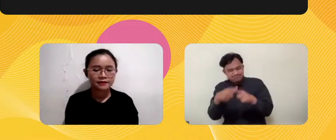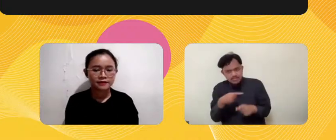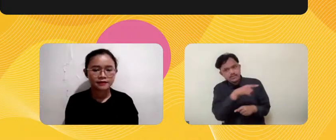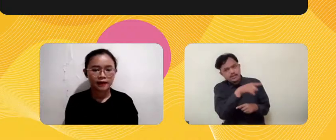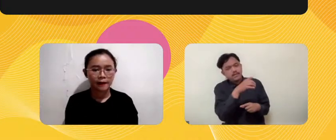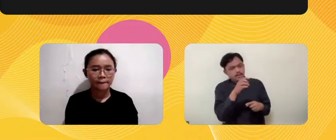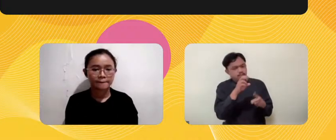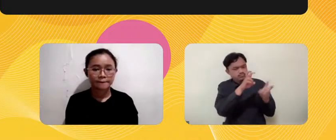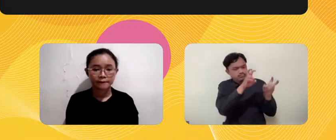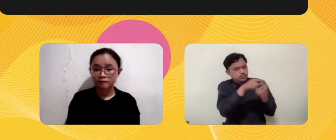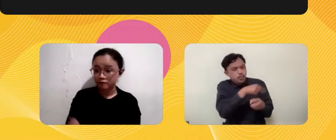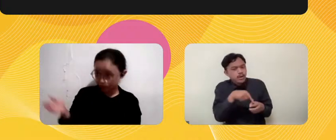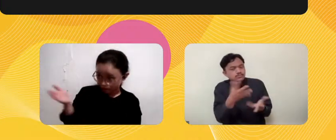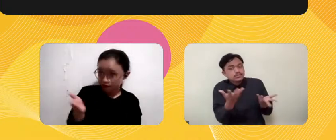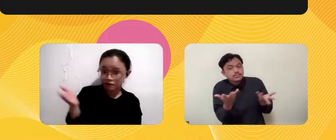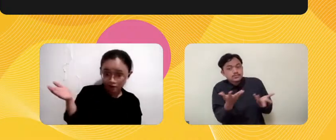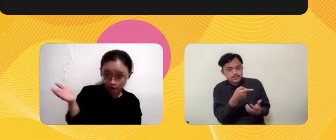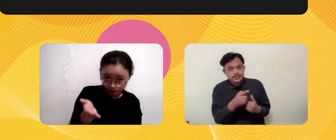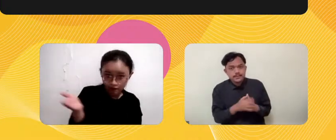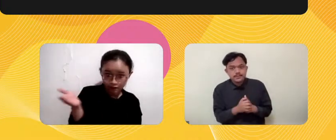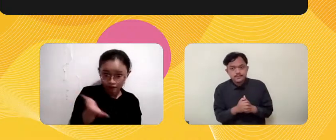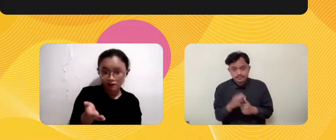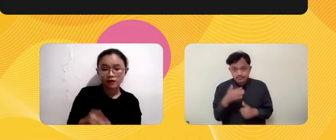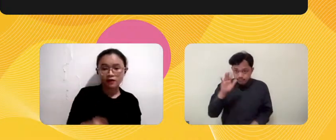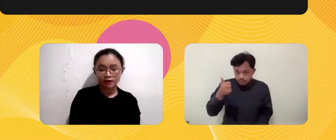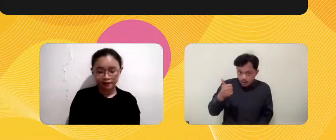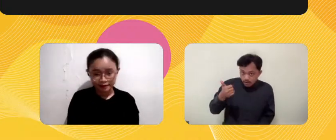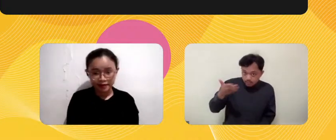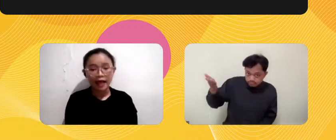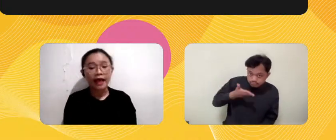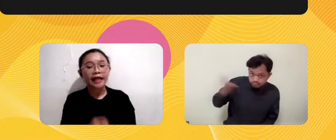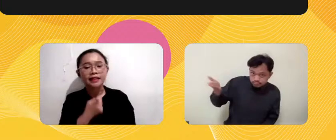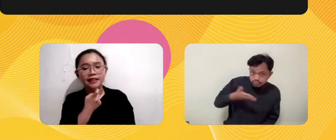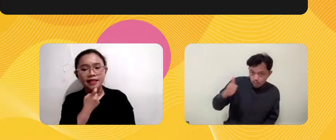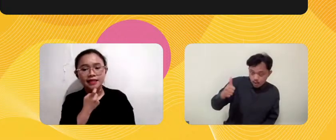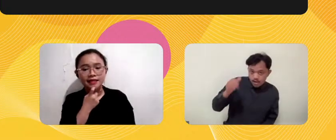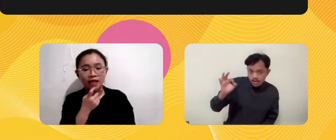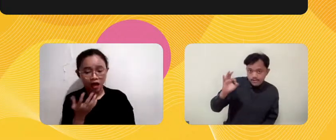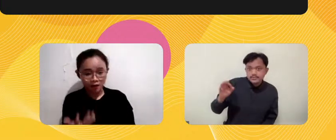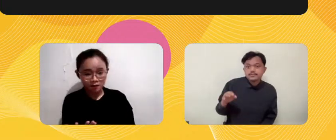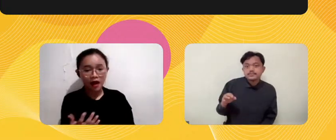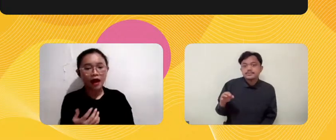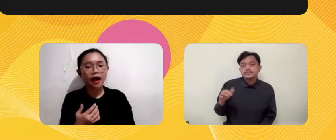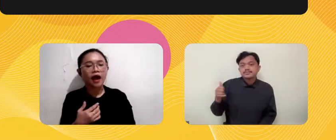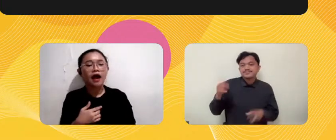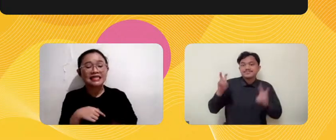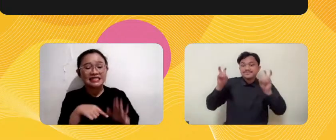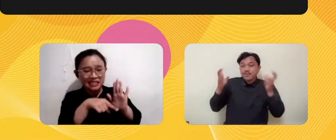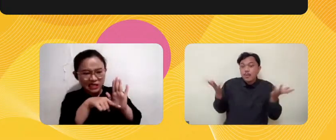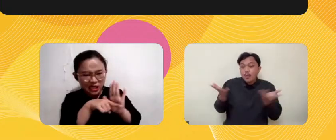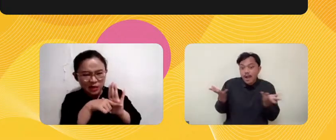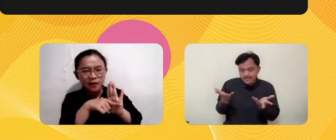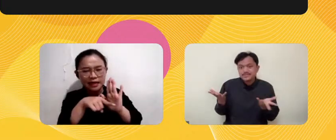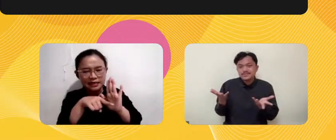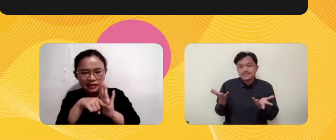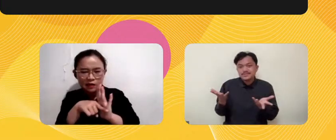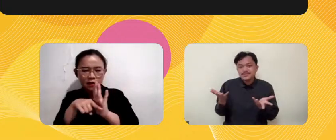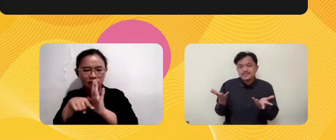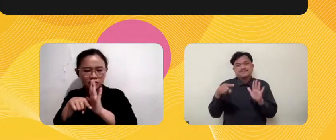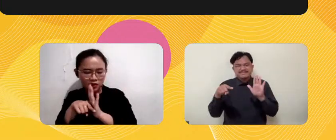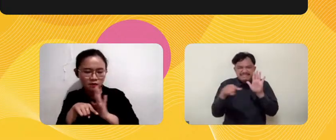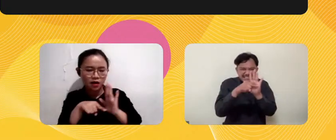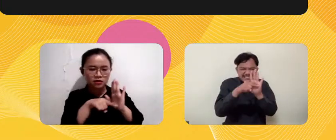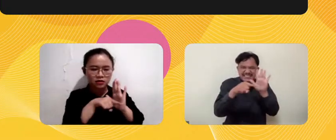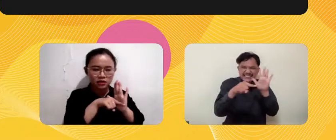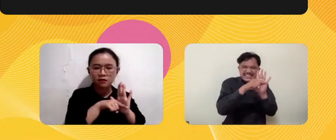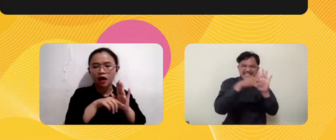Yes, go on. Yeah, it's important to avoid any stigmatizing languages in the